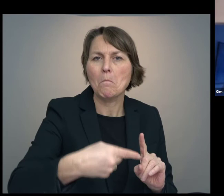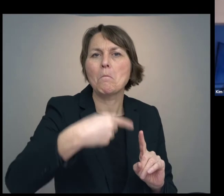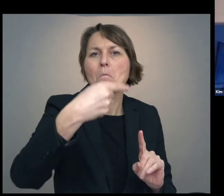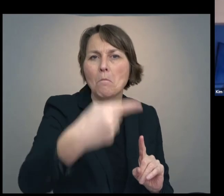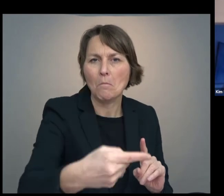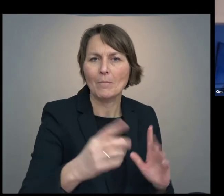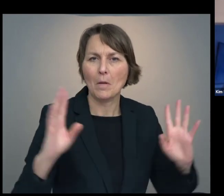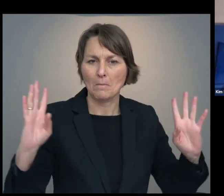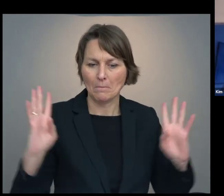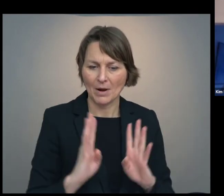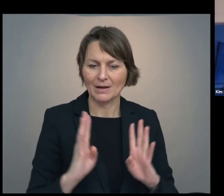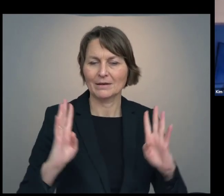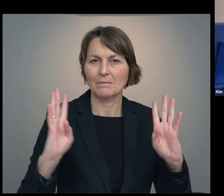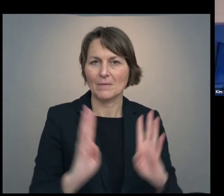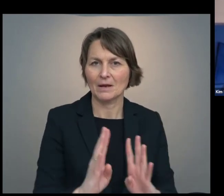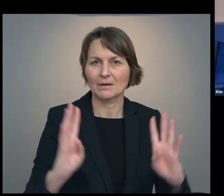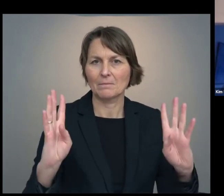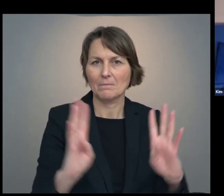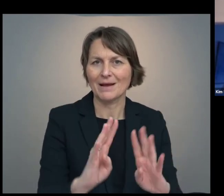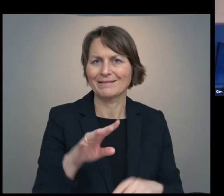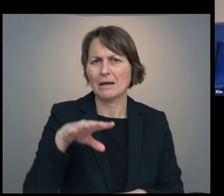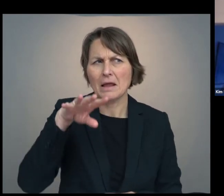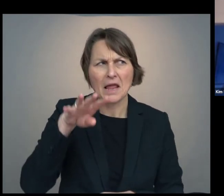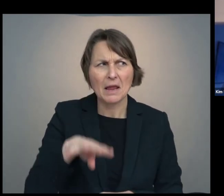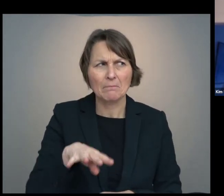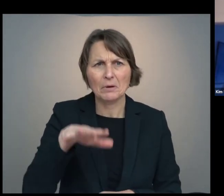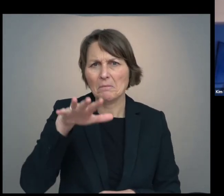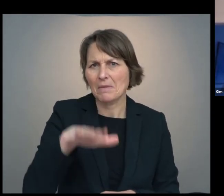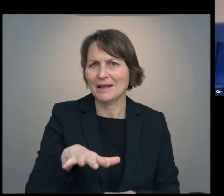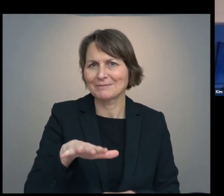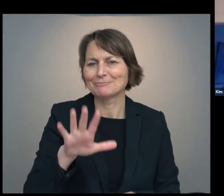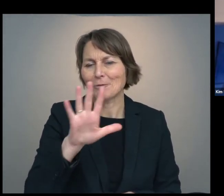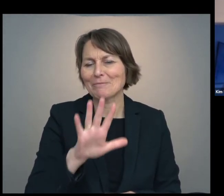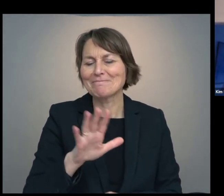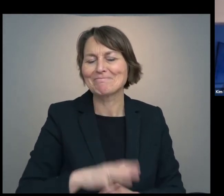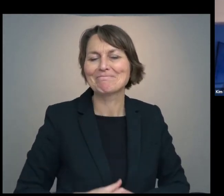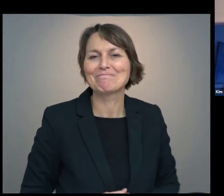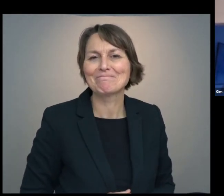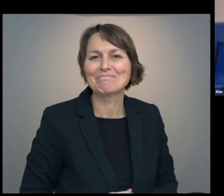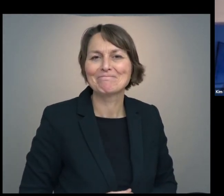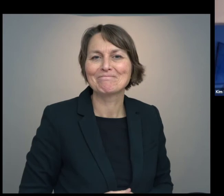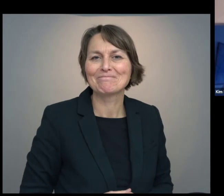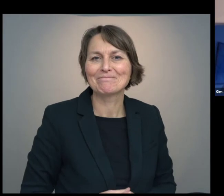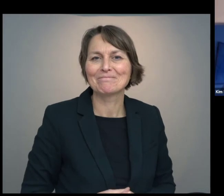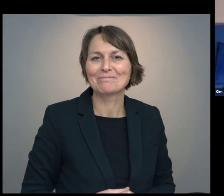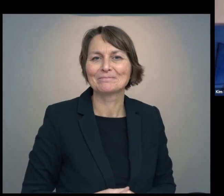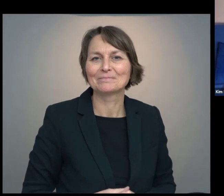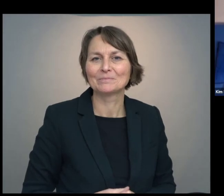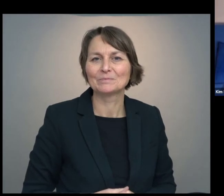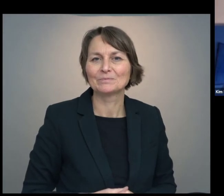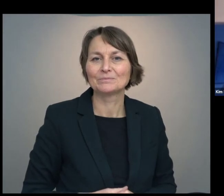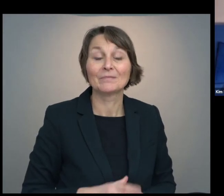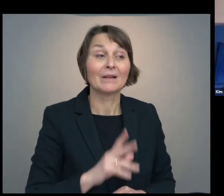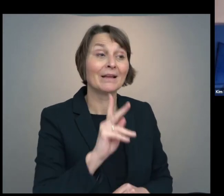for the 4th session that I believe will be taking place in April or May.